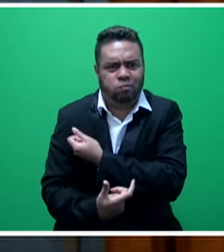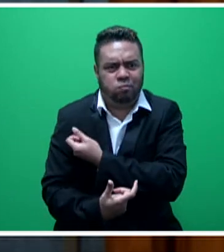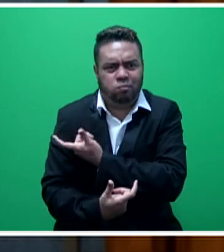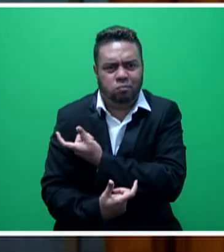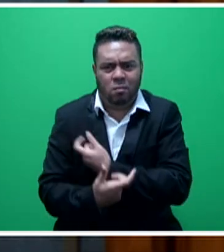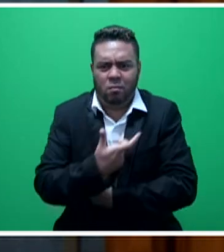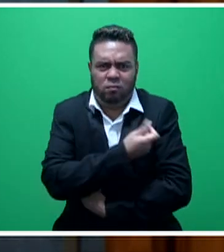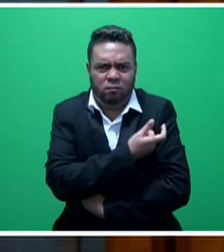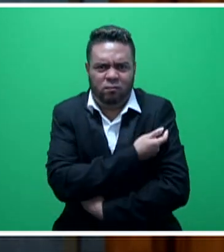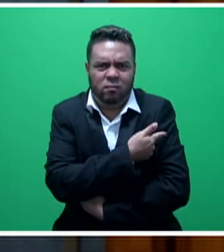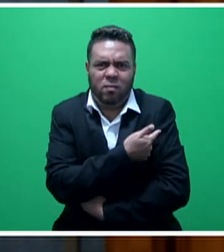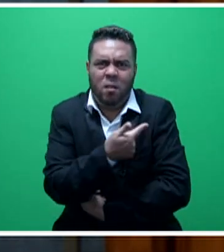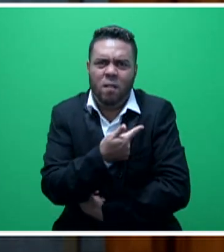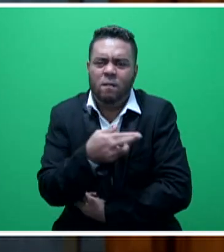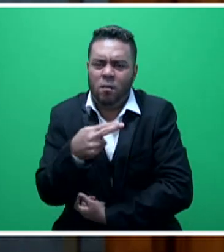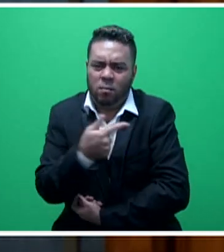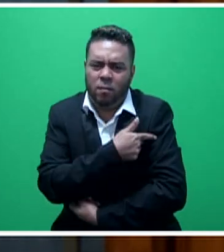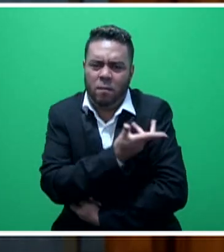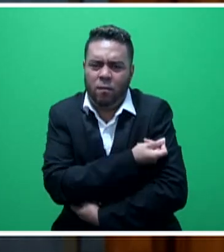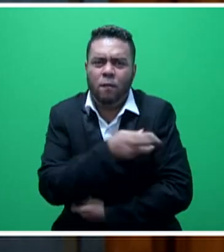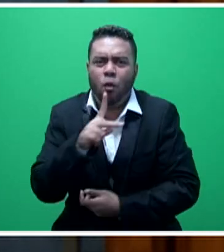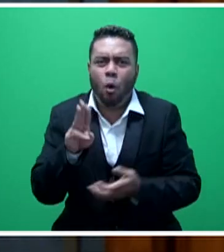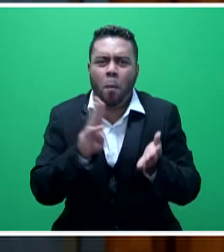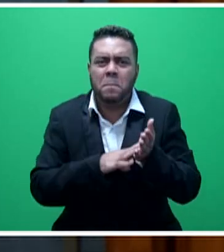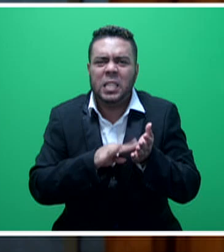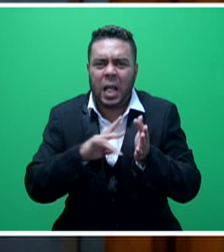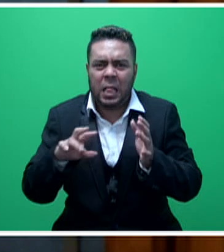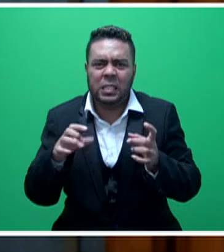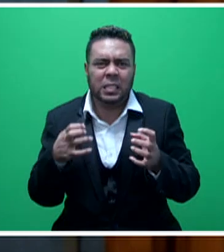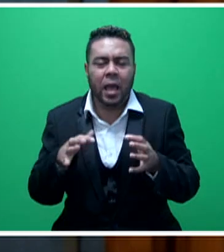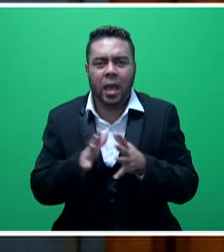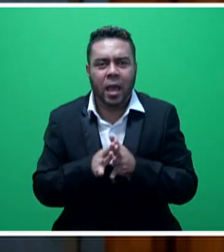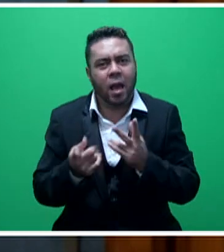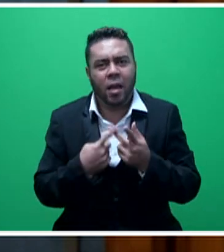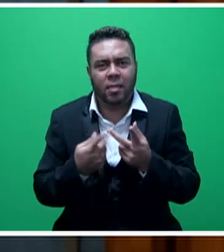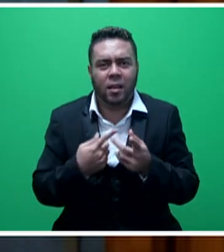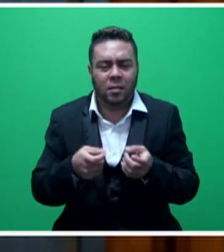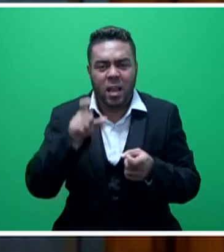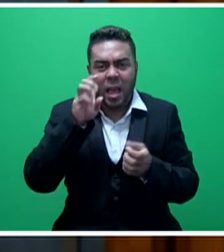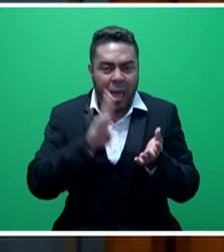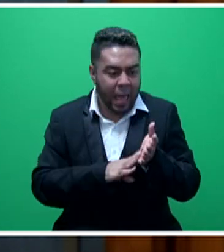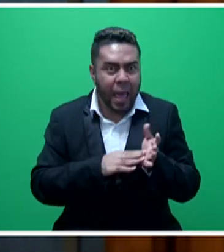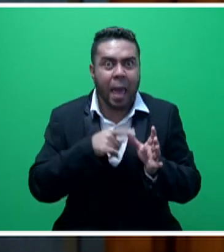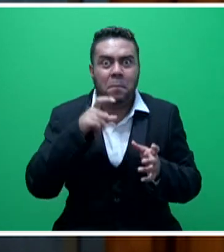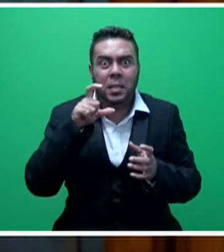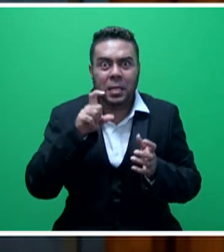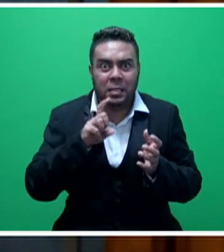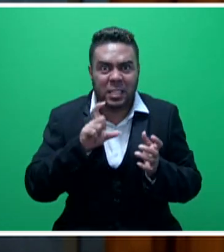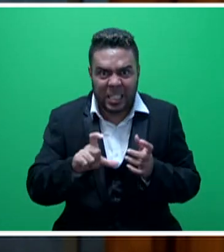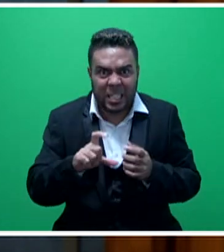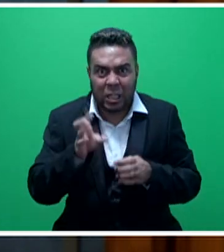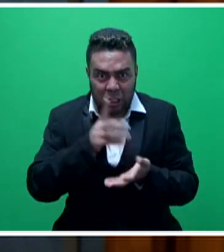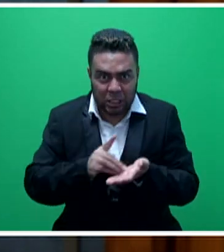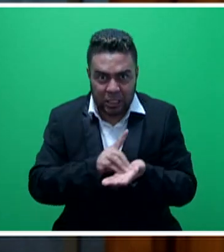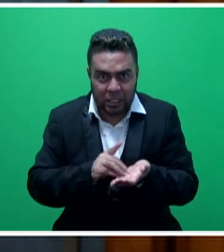aged 1 to 11 years in 2017, and meningococcal C disease campaign targeting children